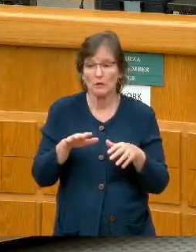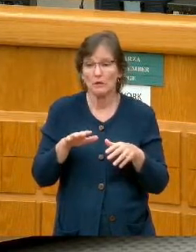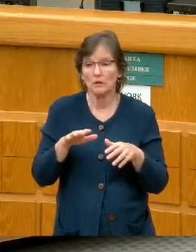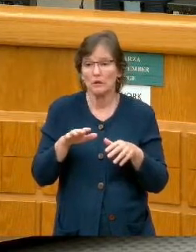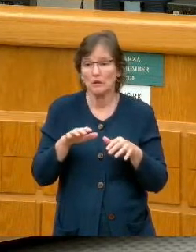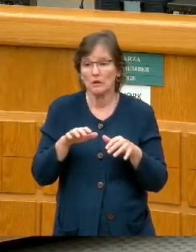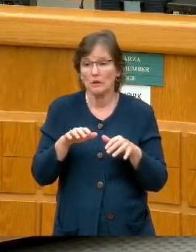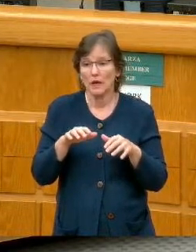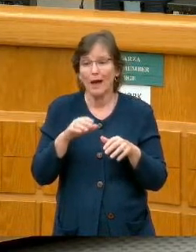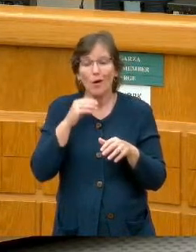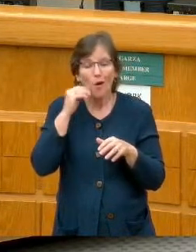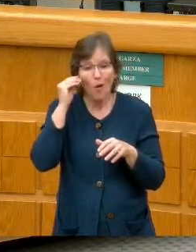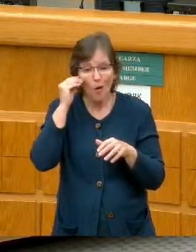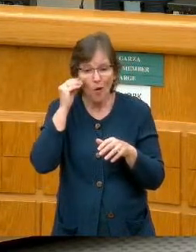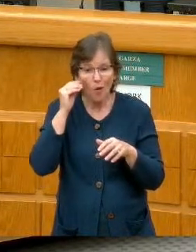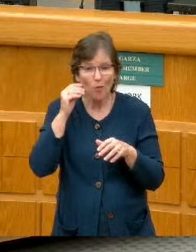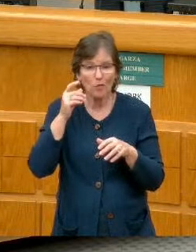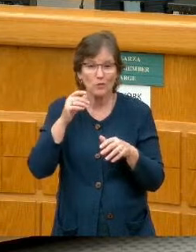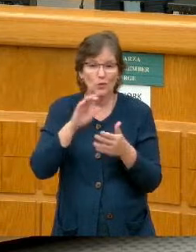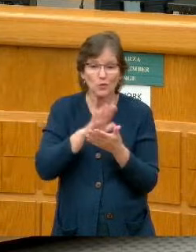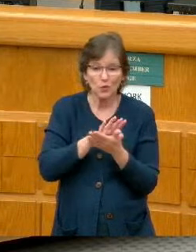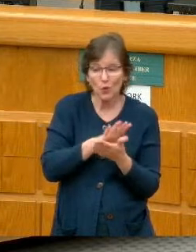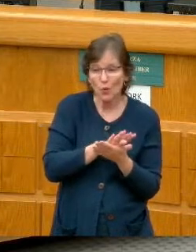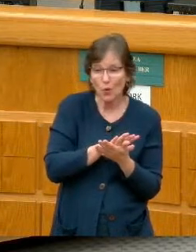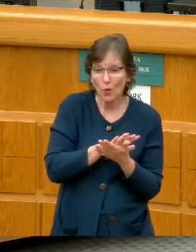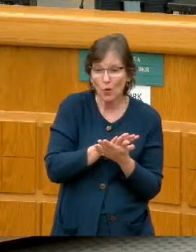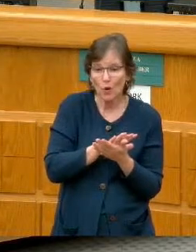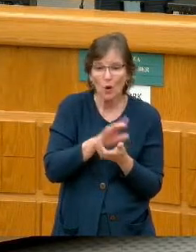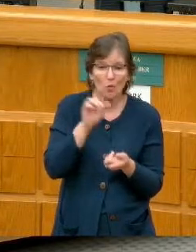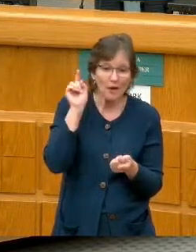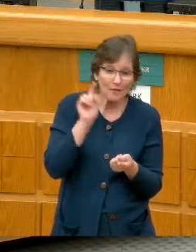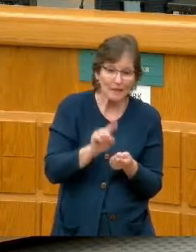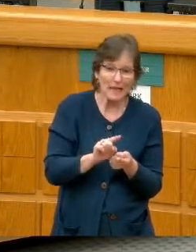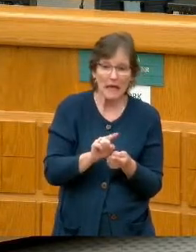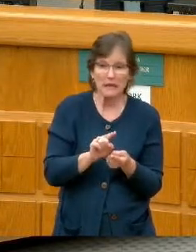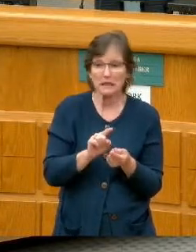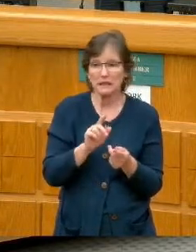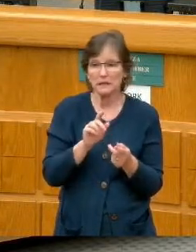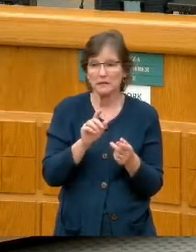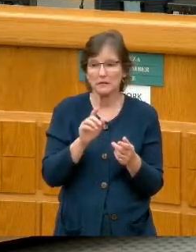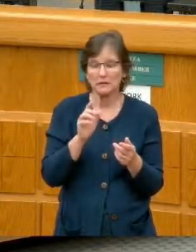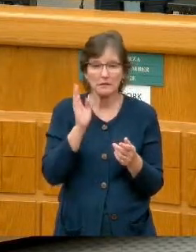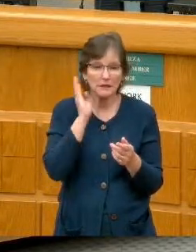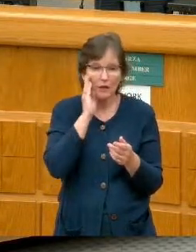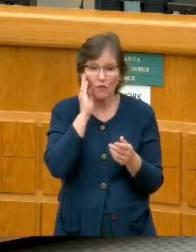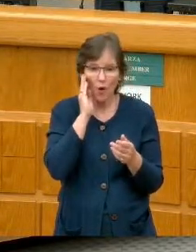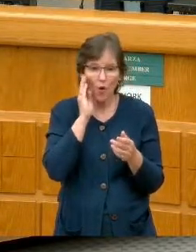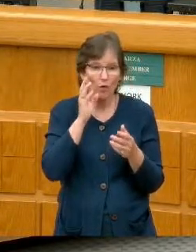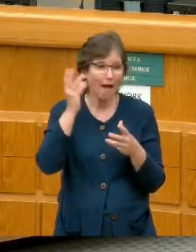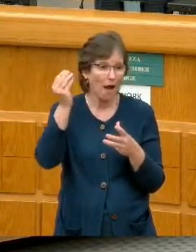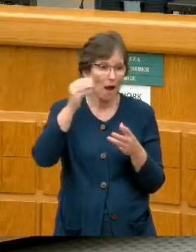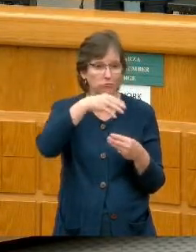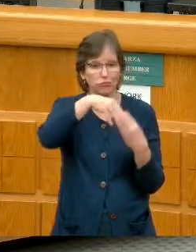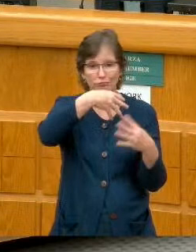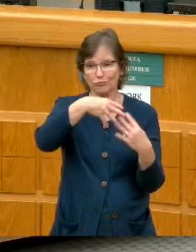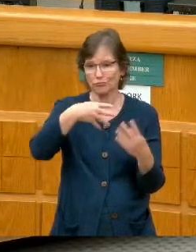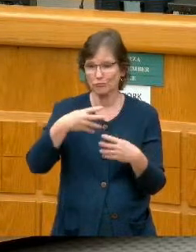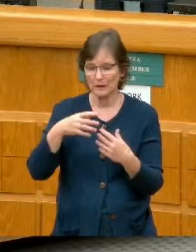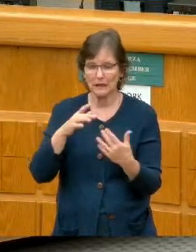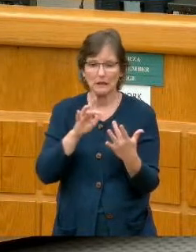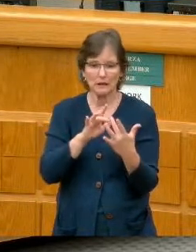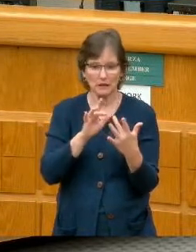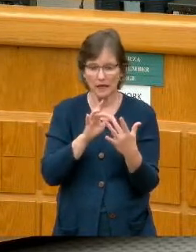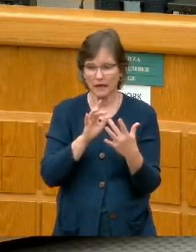parent is staying at home, it's leading to less encounters that are occurring in the community. So remote